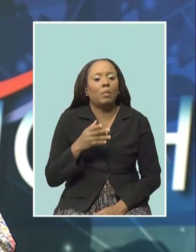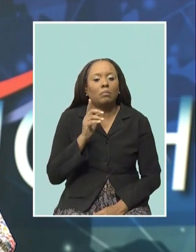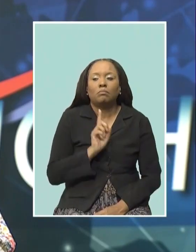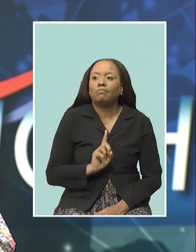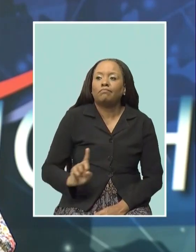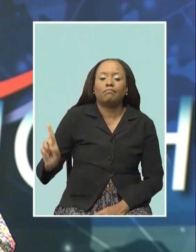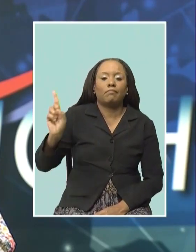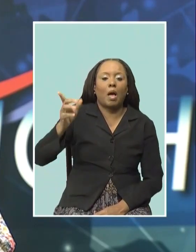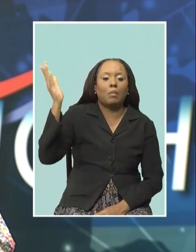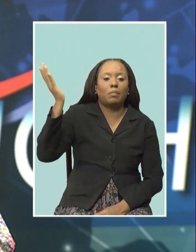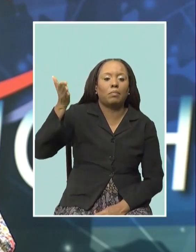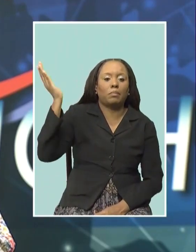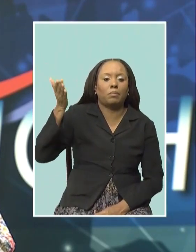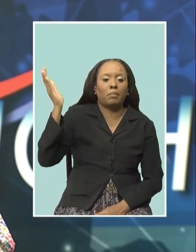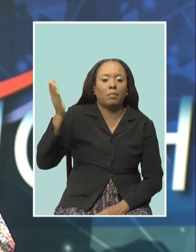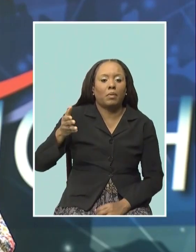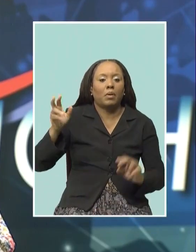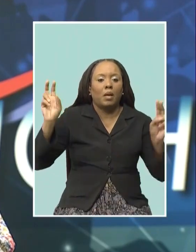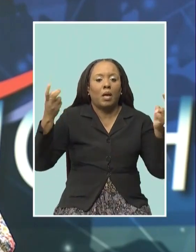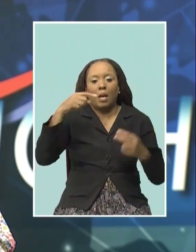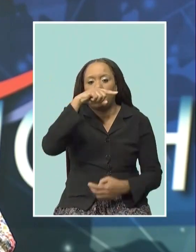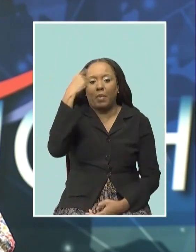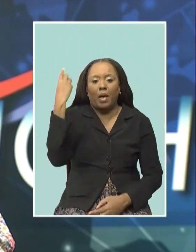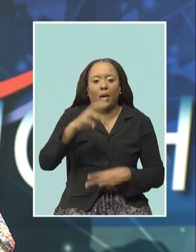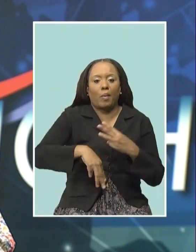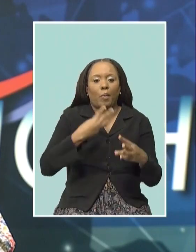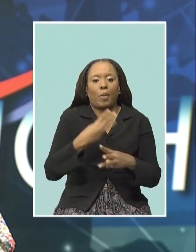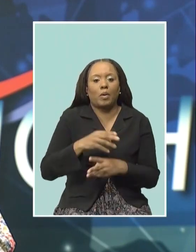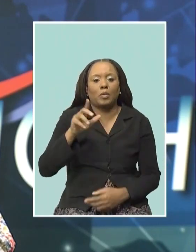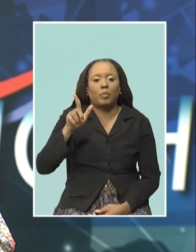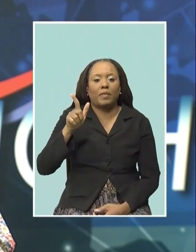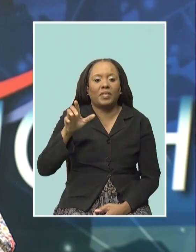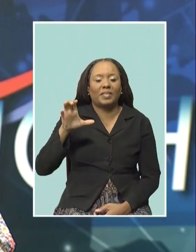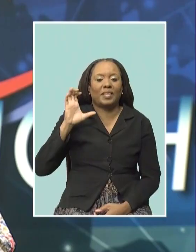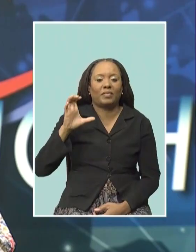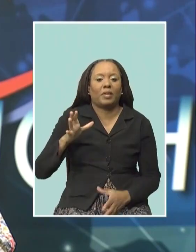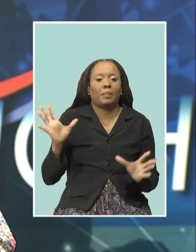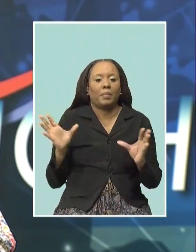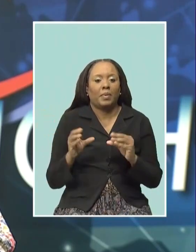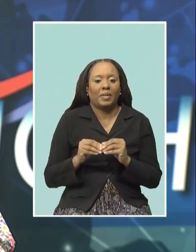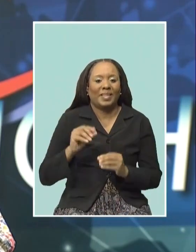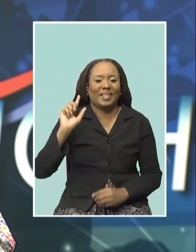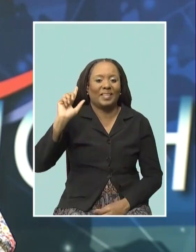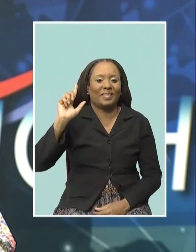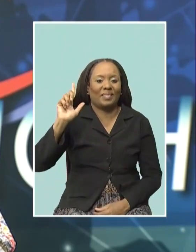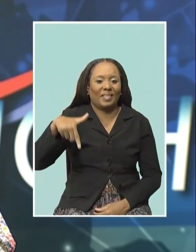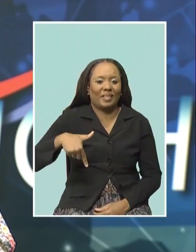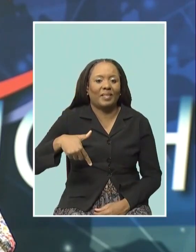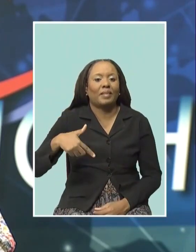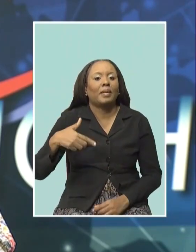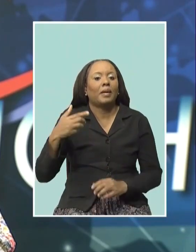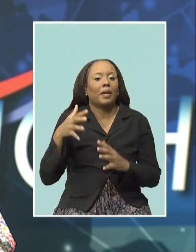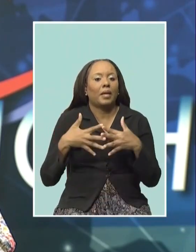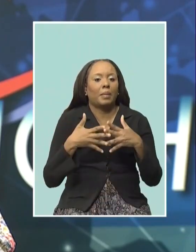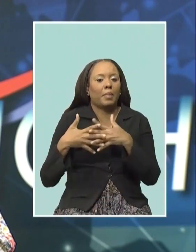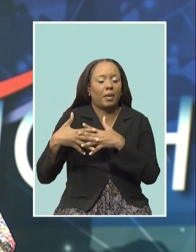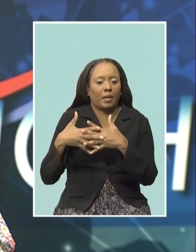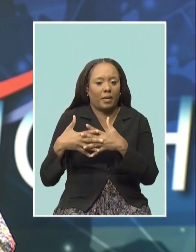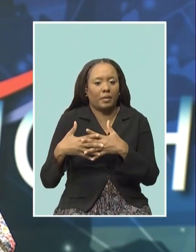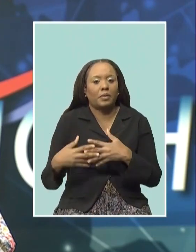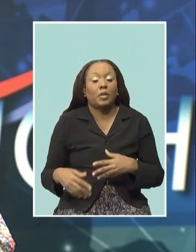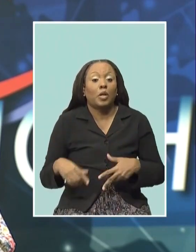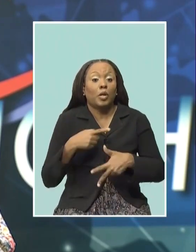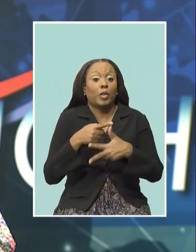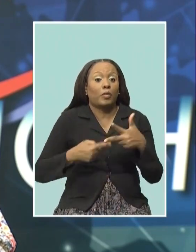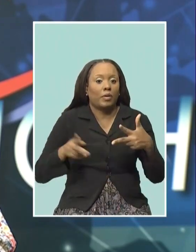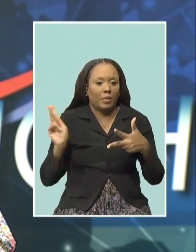of the Black World 21st Century Conference 5 in the United States later this month. The other 2 being former Jamaica Prime Minister